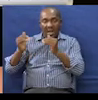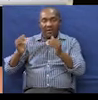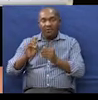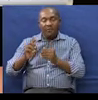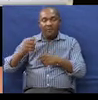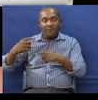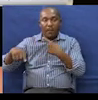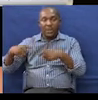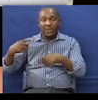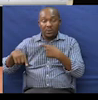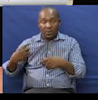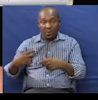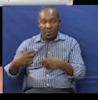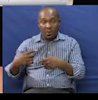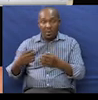Political